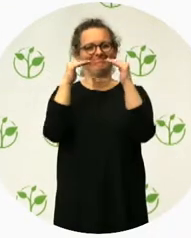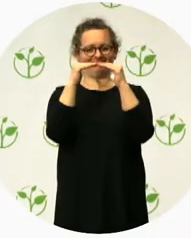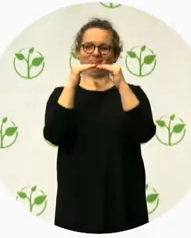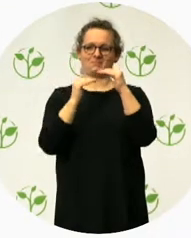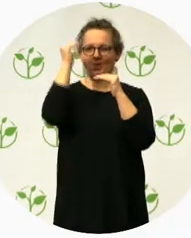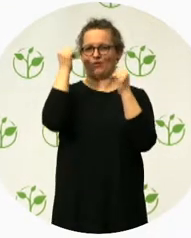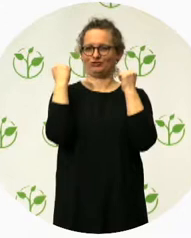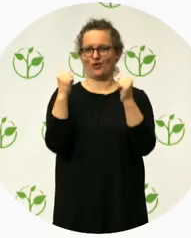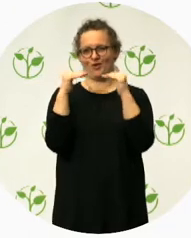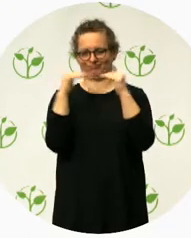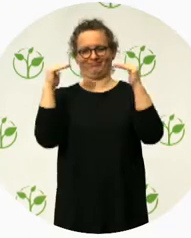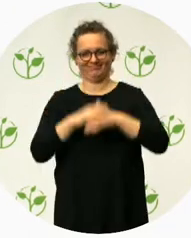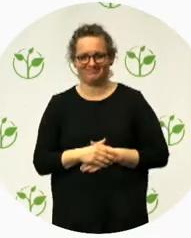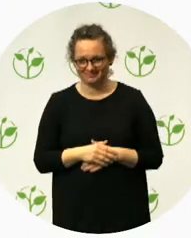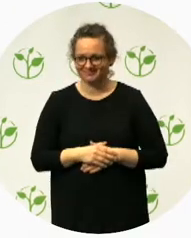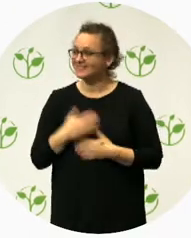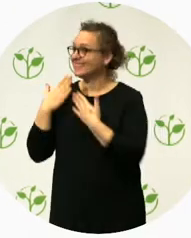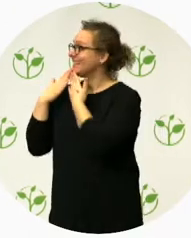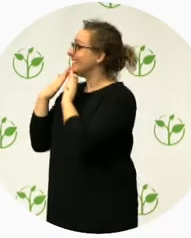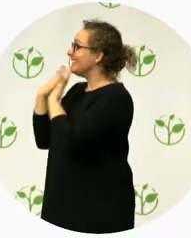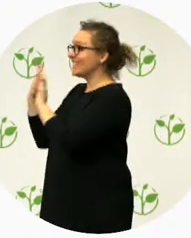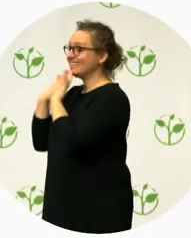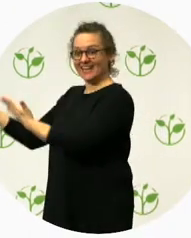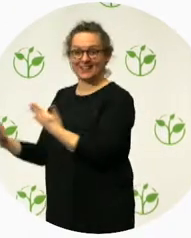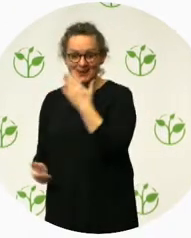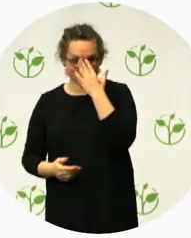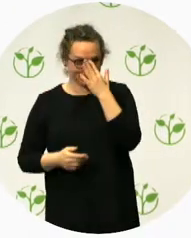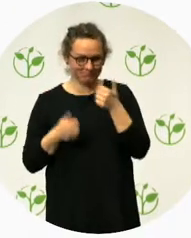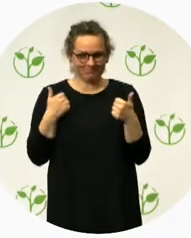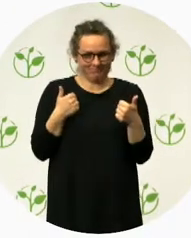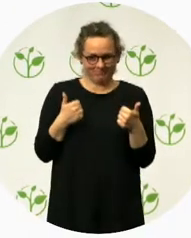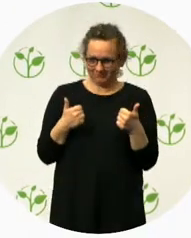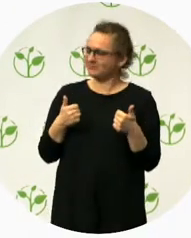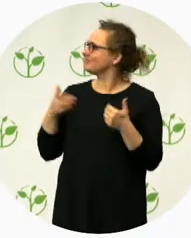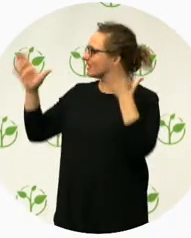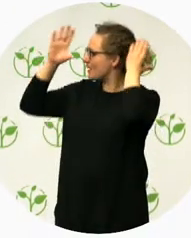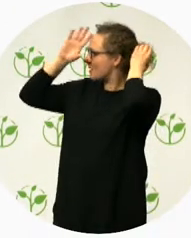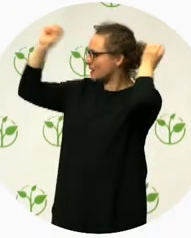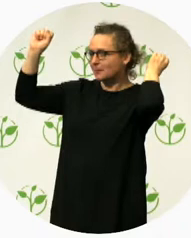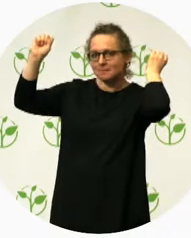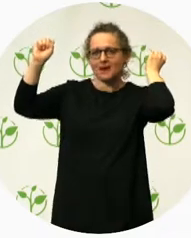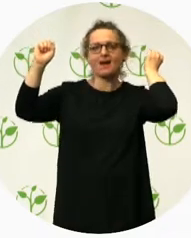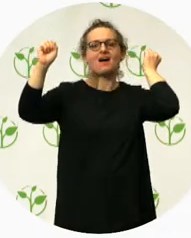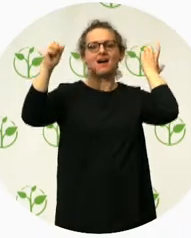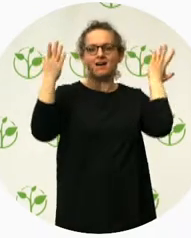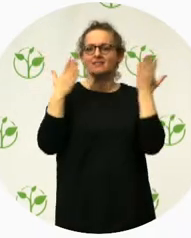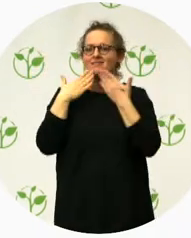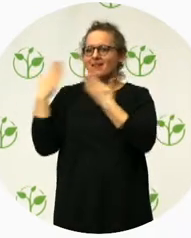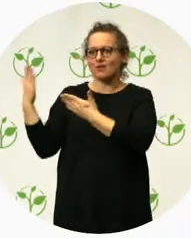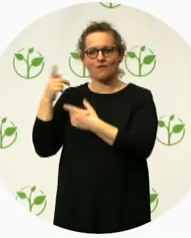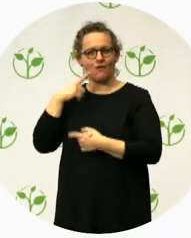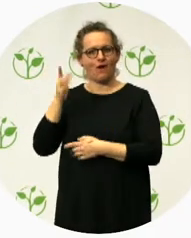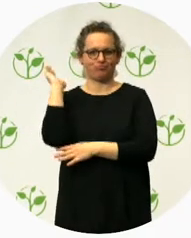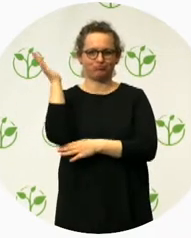Thank you so much, Ambassador. It's just so great to have you. And can I just say, I appreciate that she's wearing brand colors for Zero like